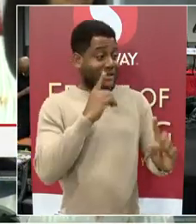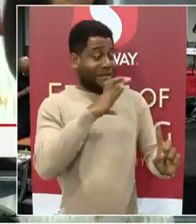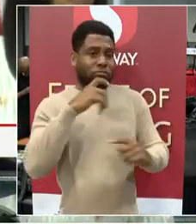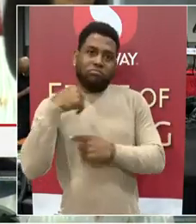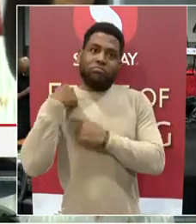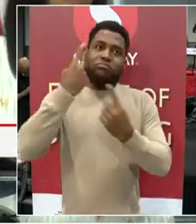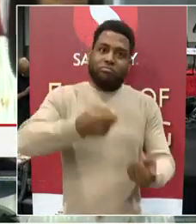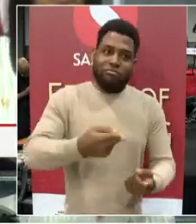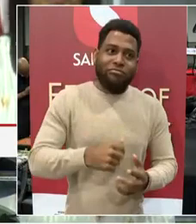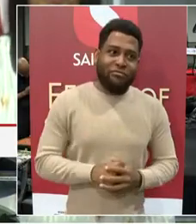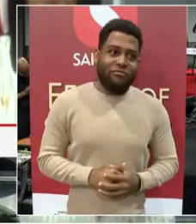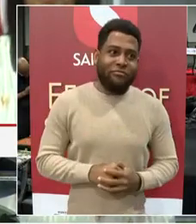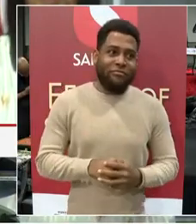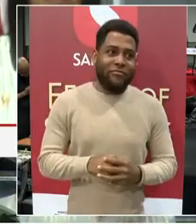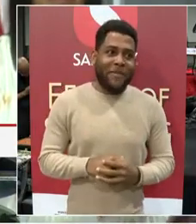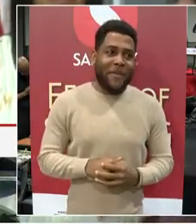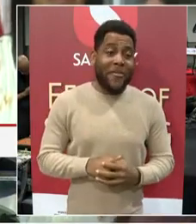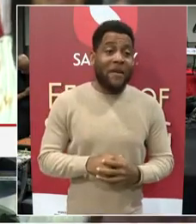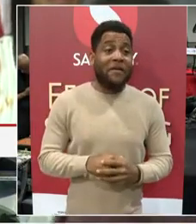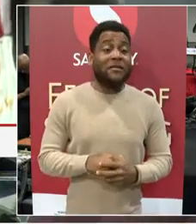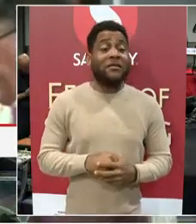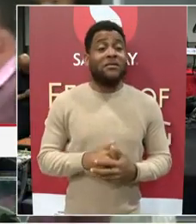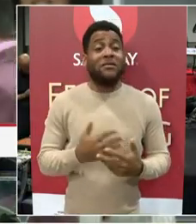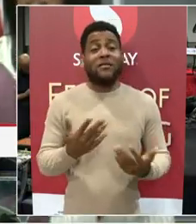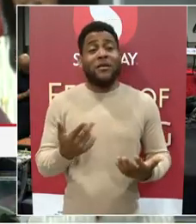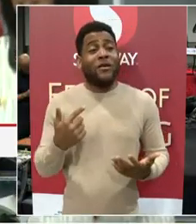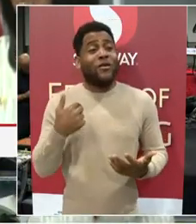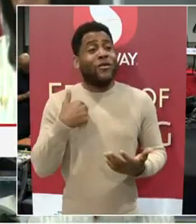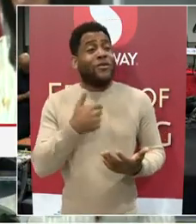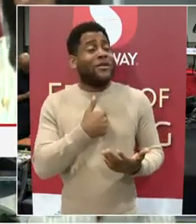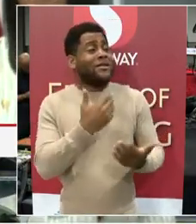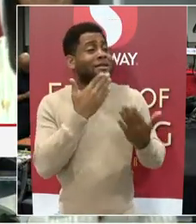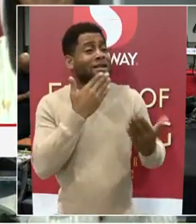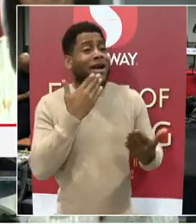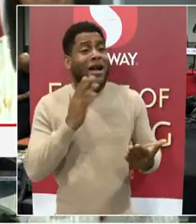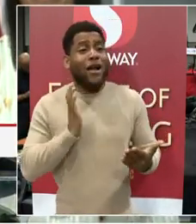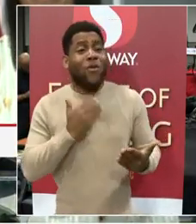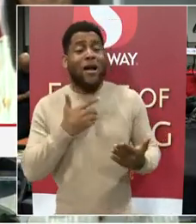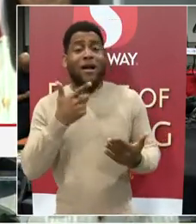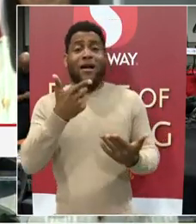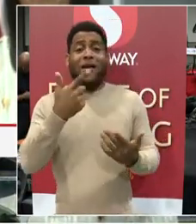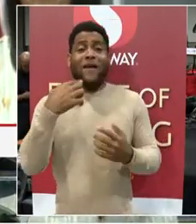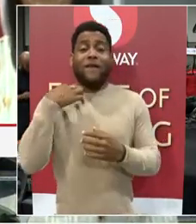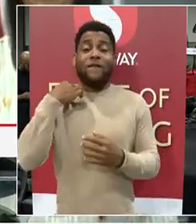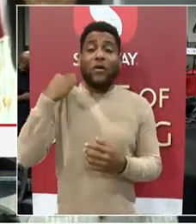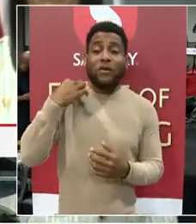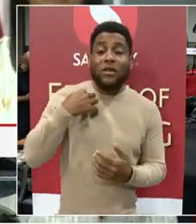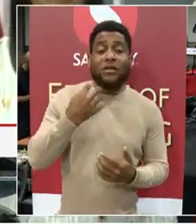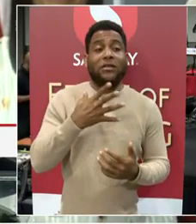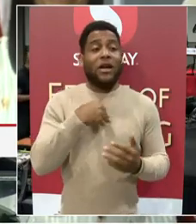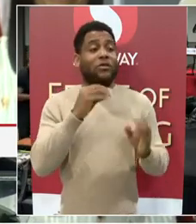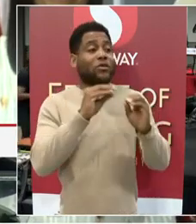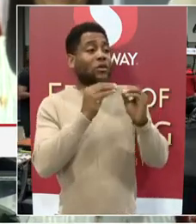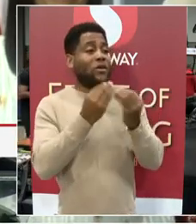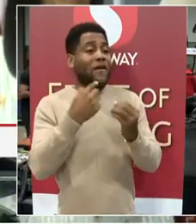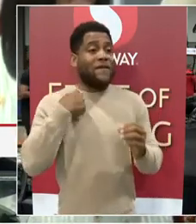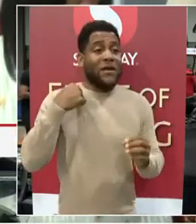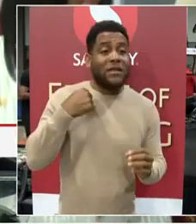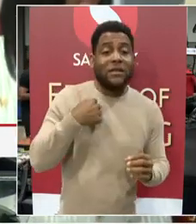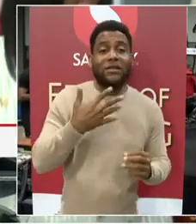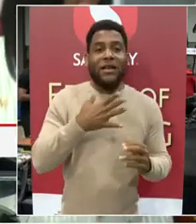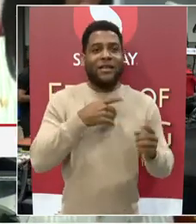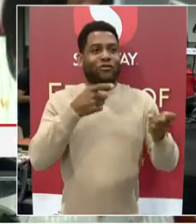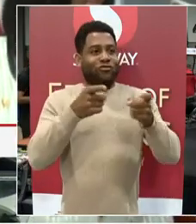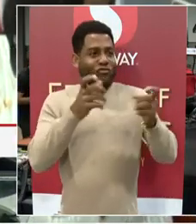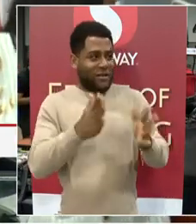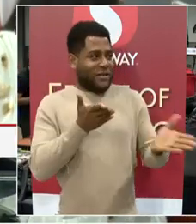want to thank our volunteers and our Office of Volunteerism and the Director of Serve DC, Jermaine